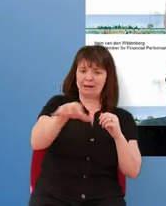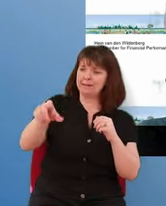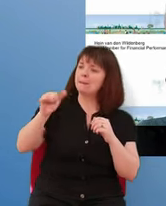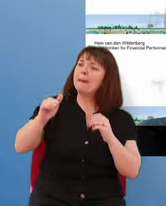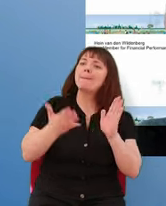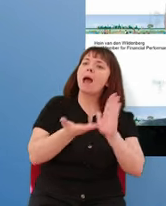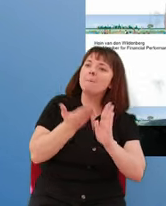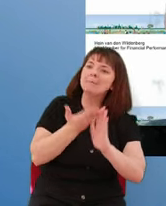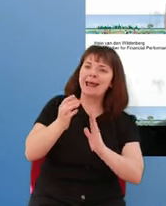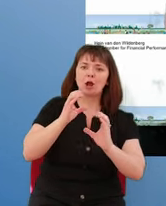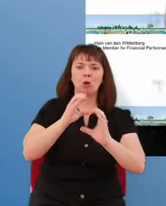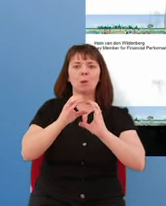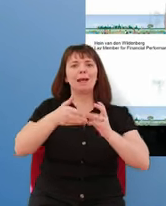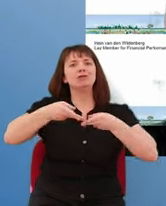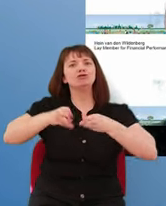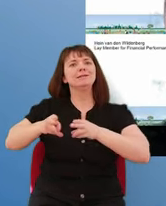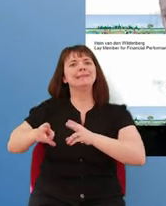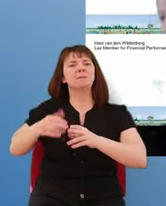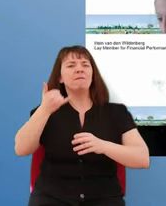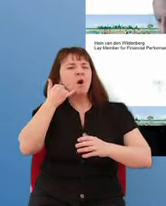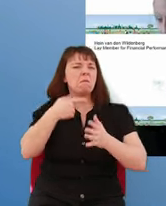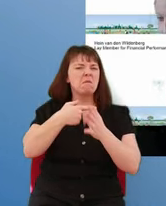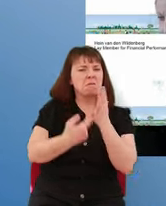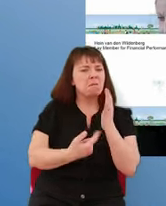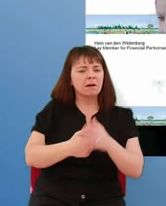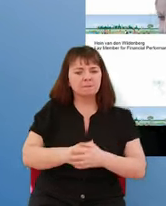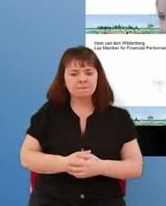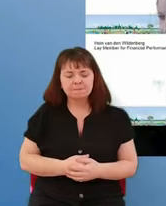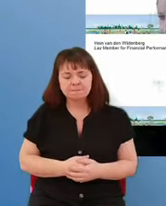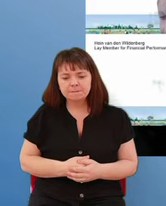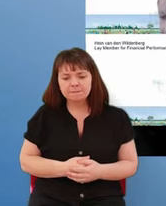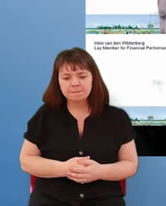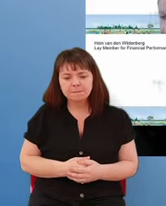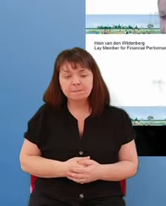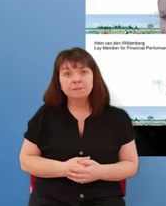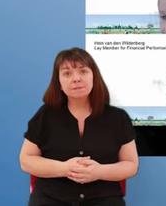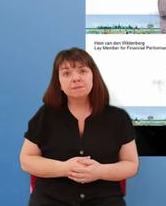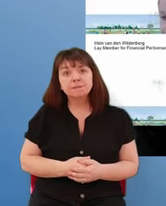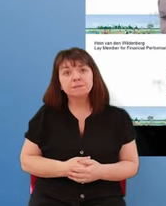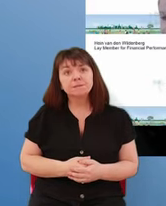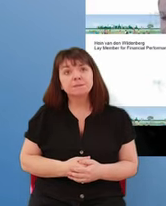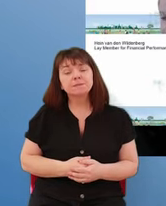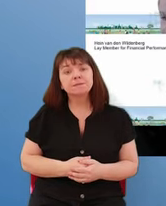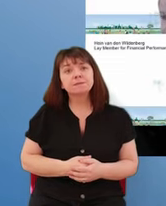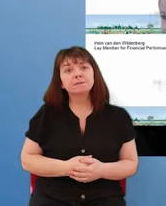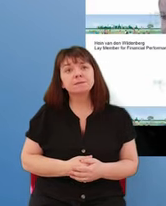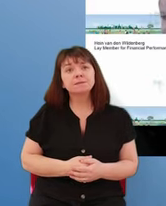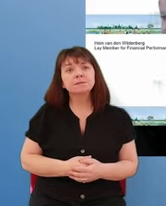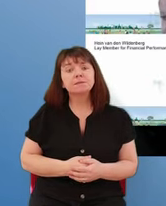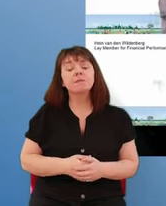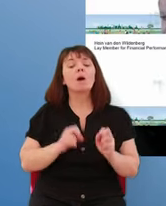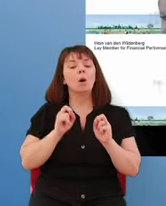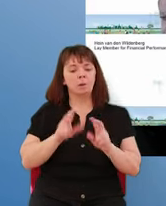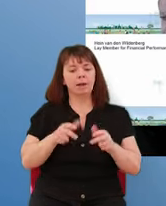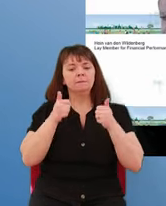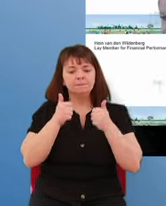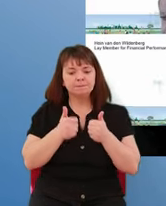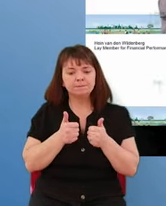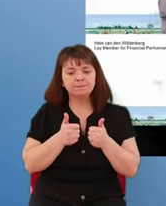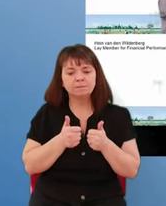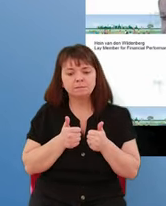Okay. So Thorpewood was inspected last year, and